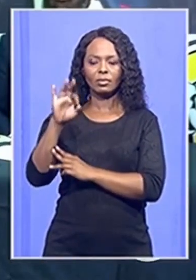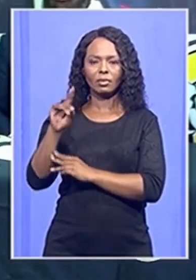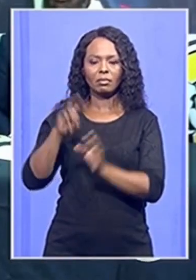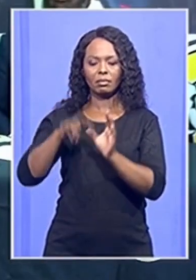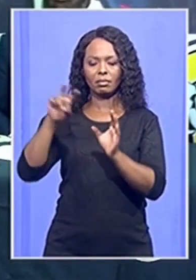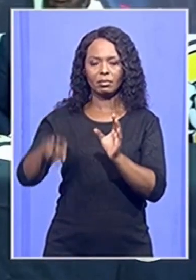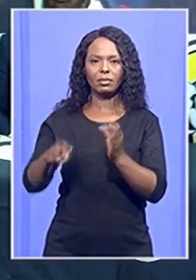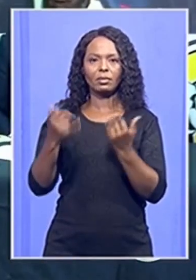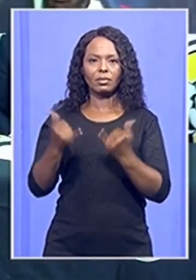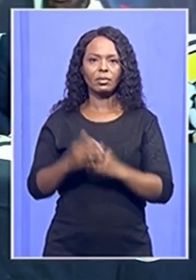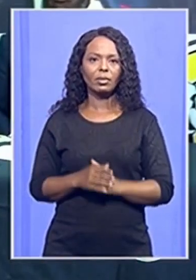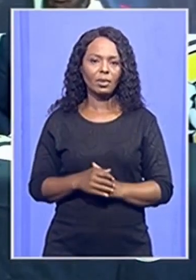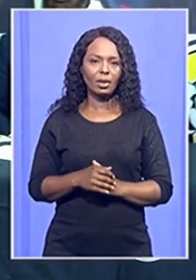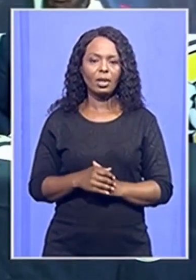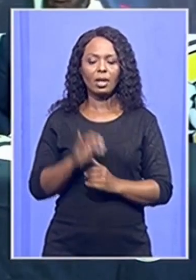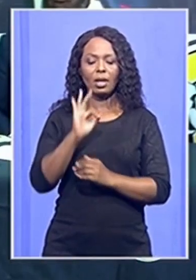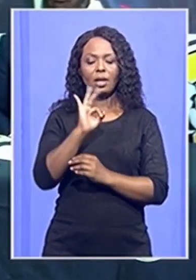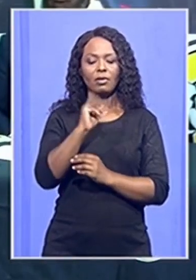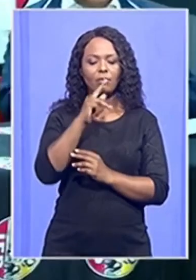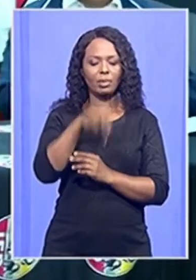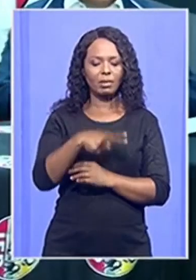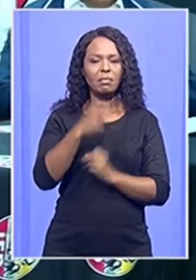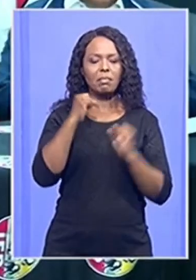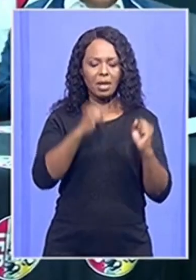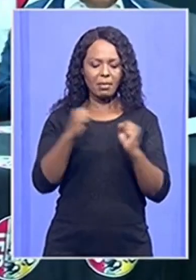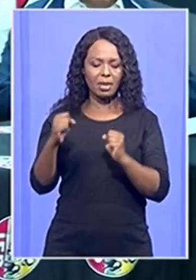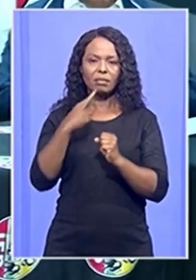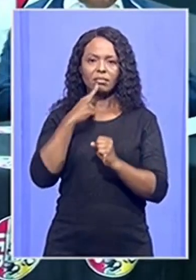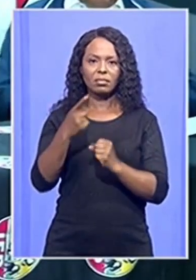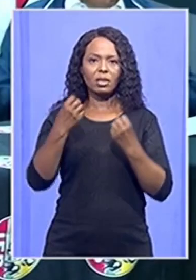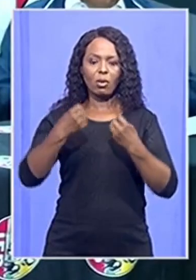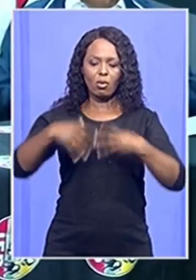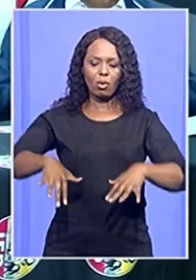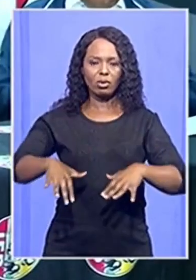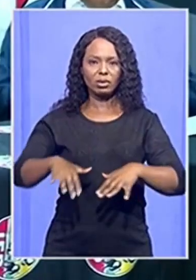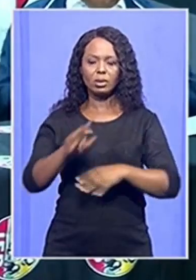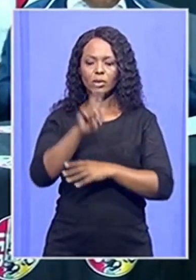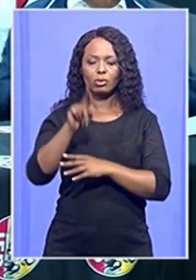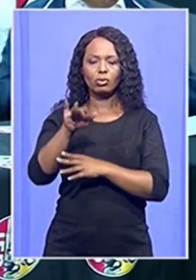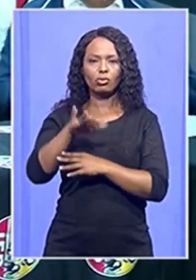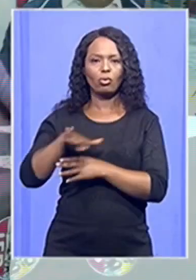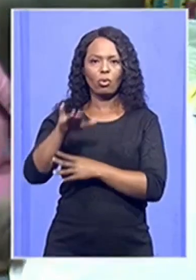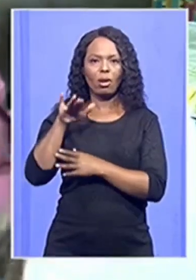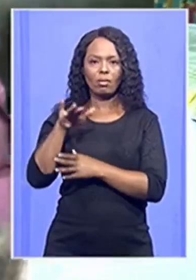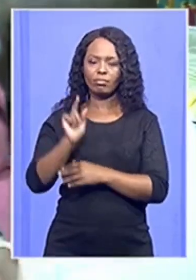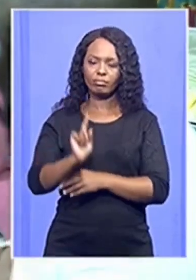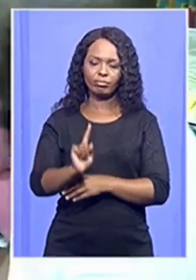tiro. IFP e santse e tile moko gore ga ine e latlhegelwa ke Zululand.